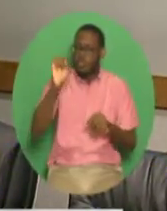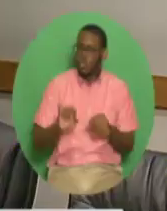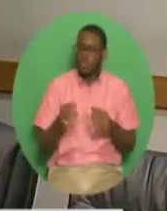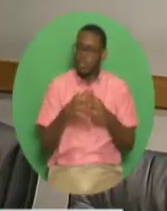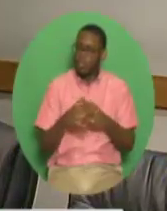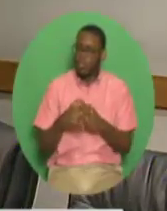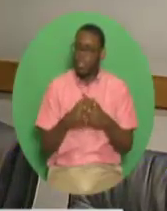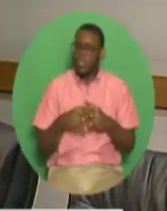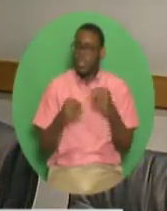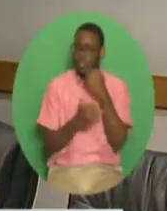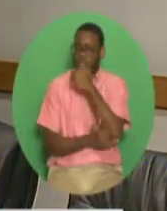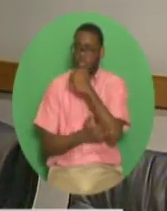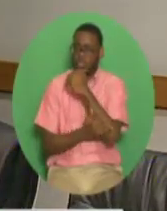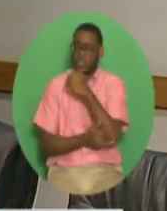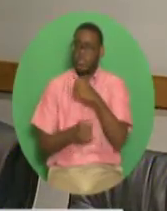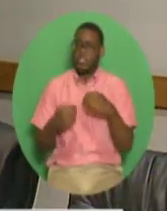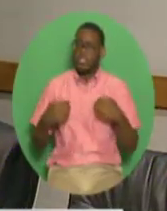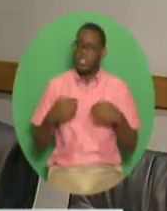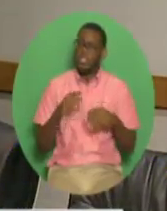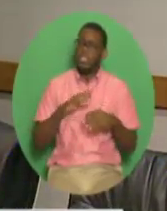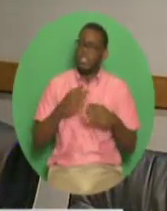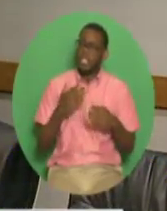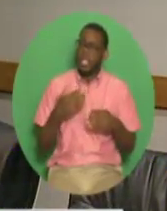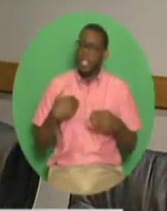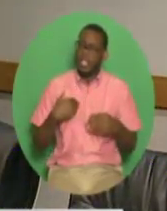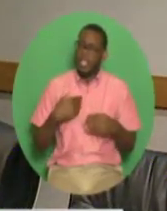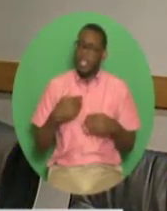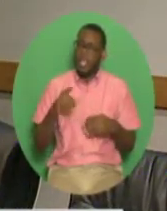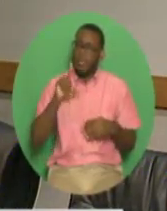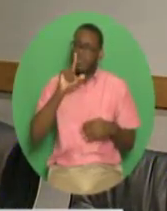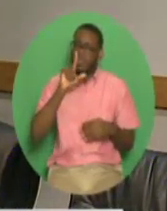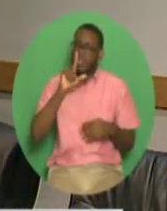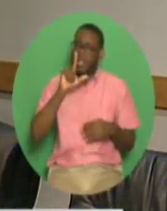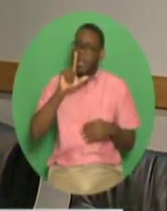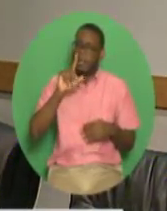Brazil, Chile, in the hot spots where we have former footballers,